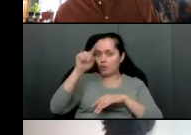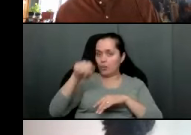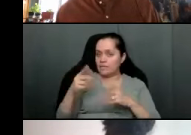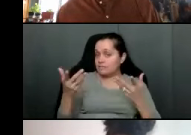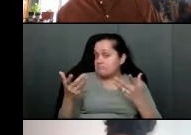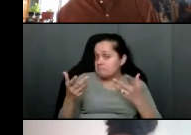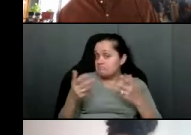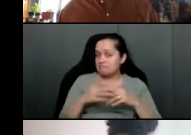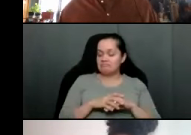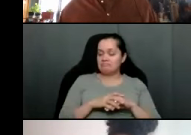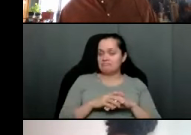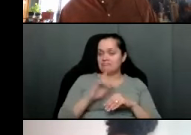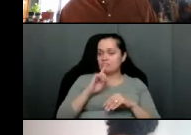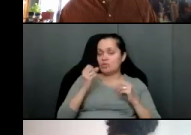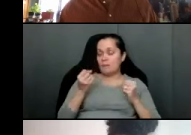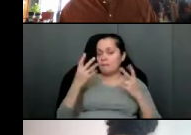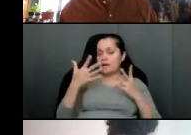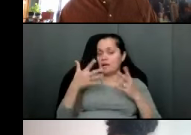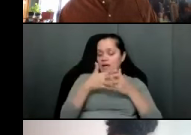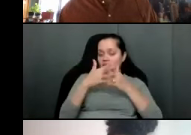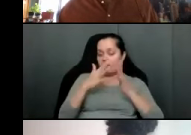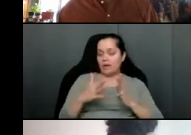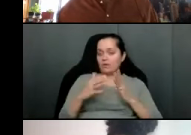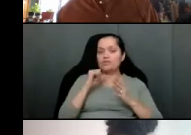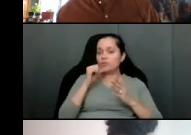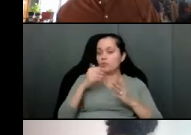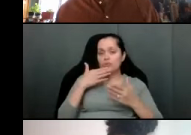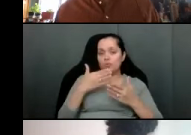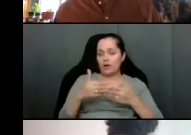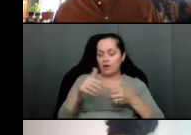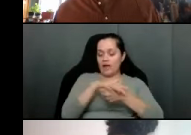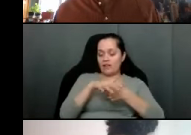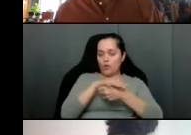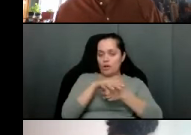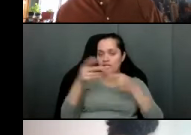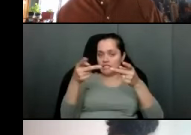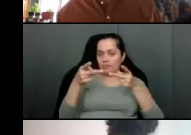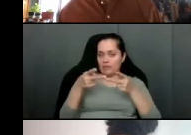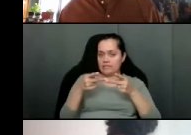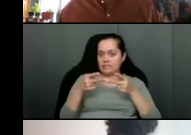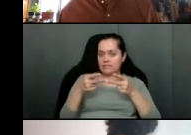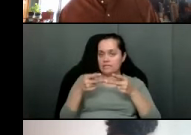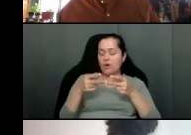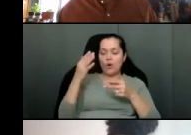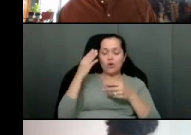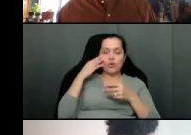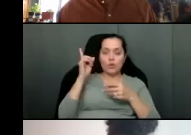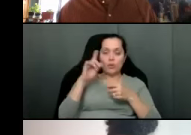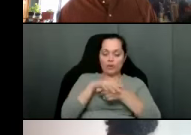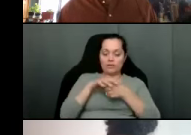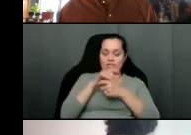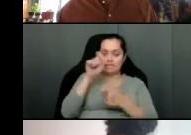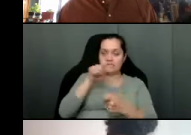Yeah, in truth, a lot of Americans don't do well on locating places, on knowing where places,